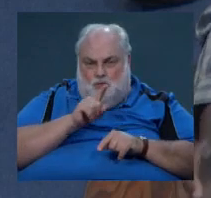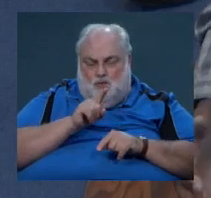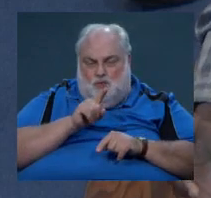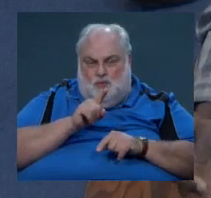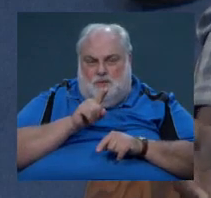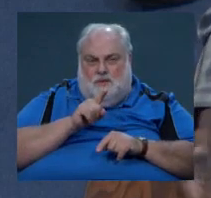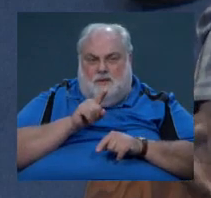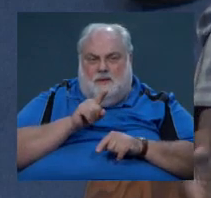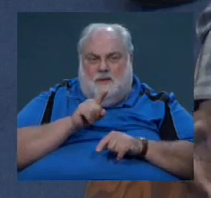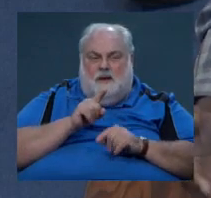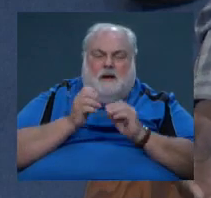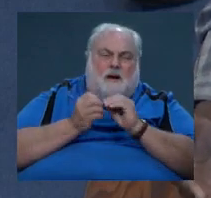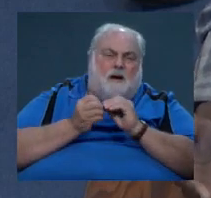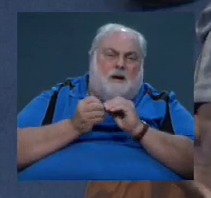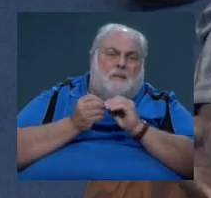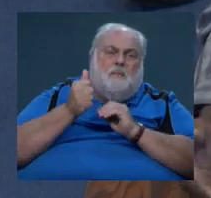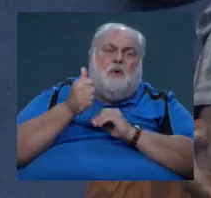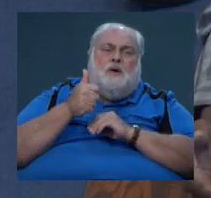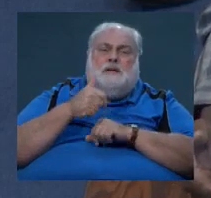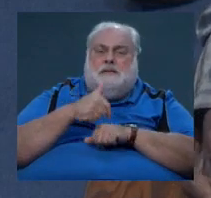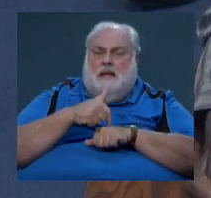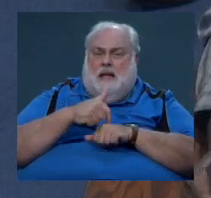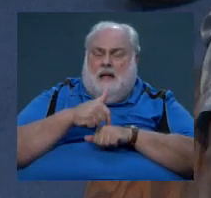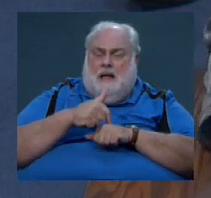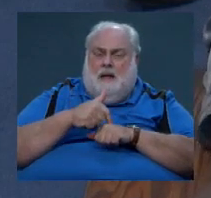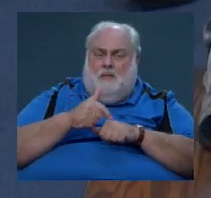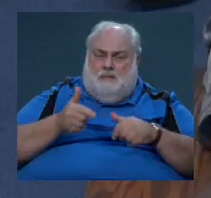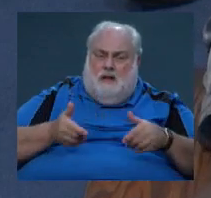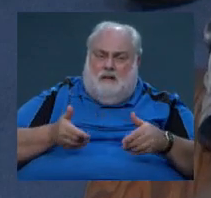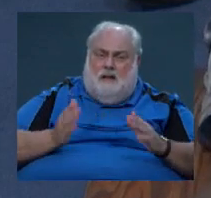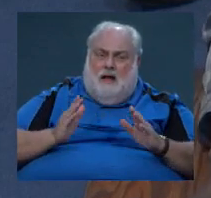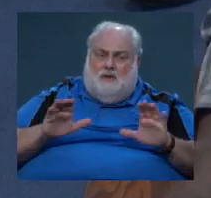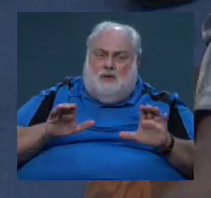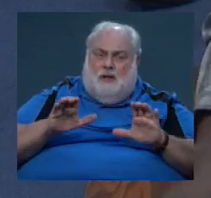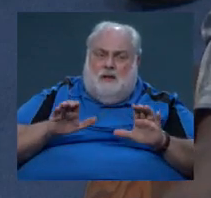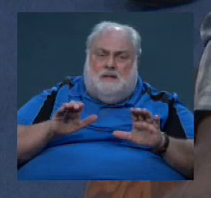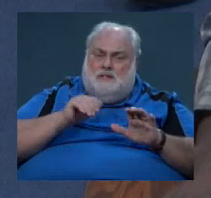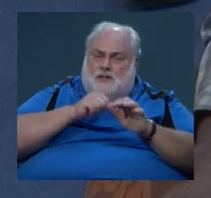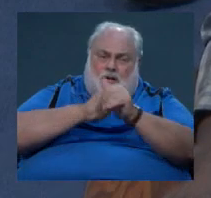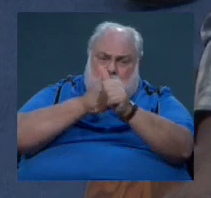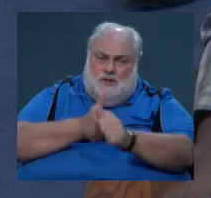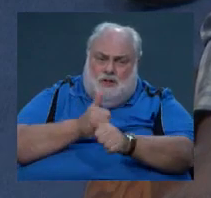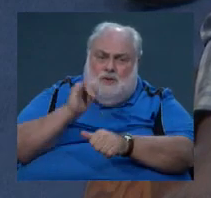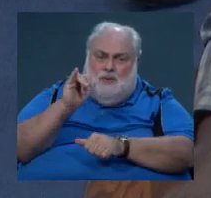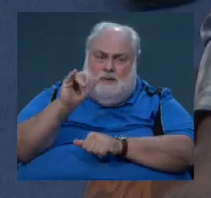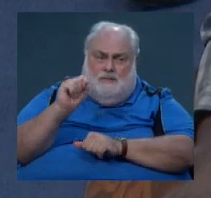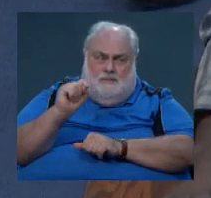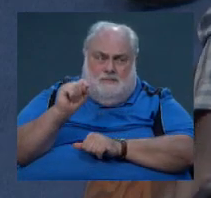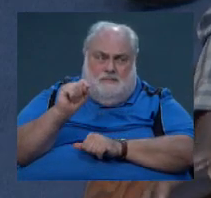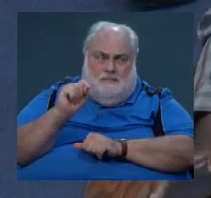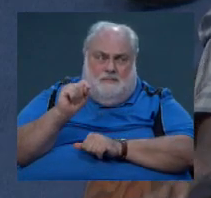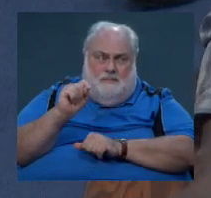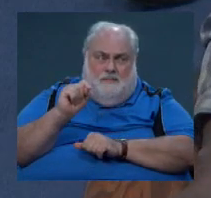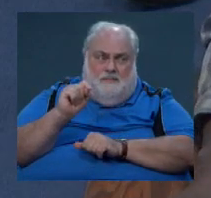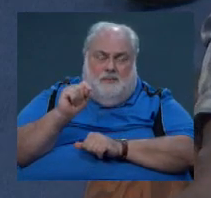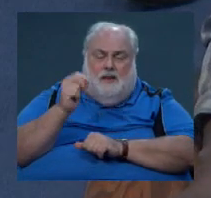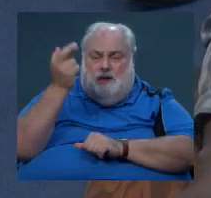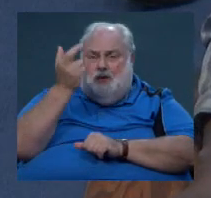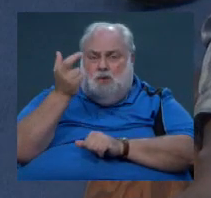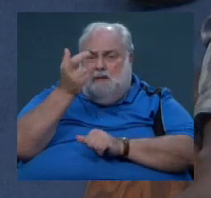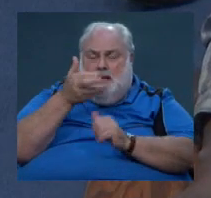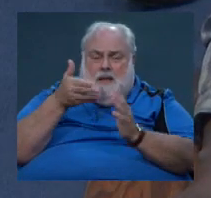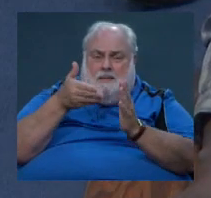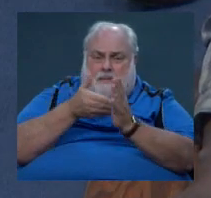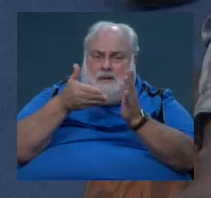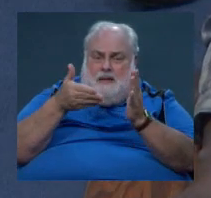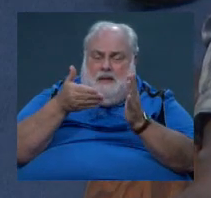And, most of the time when she's allowed to do something, she doesn't do it. And that's why I'm against